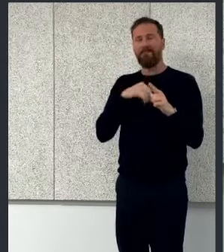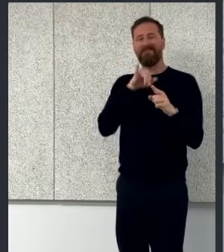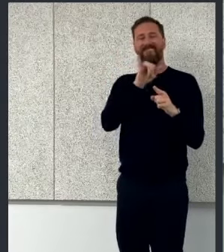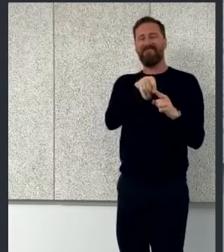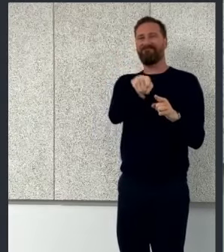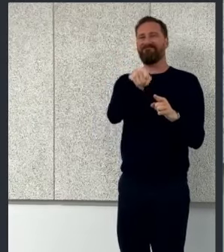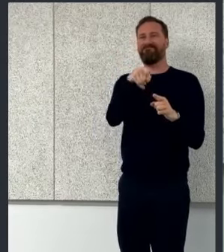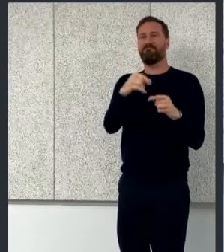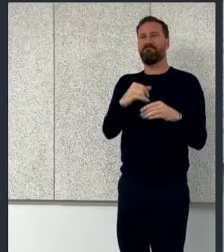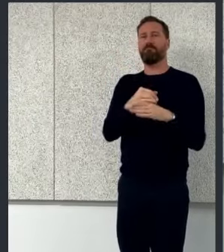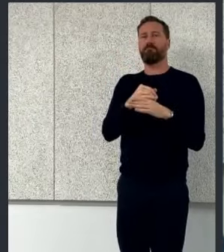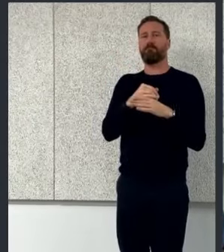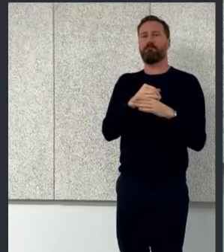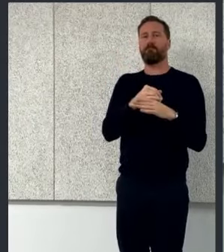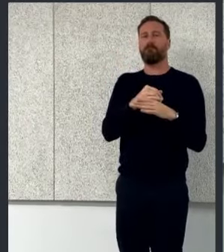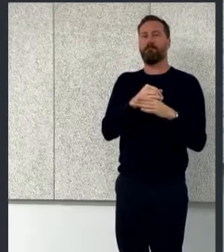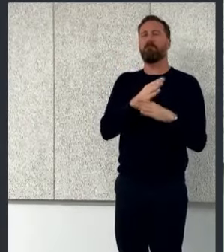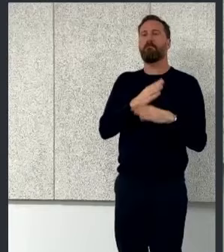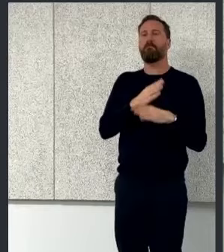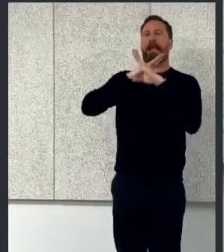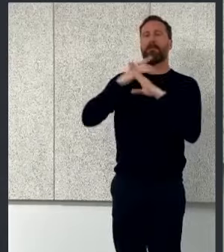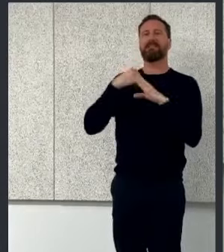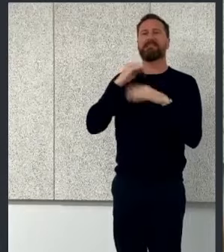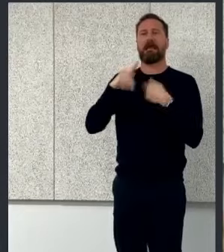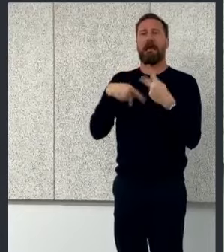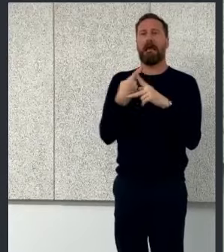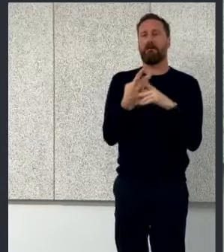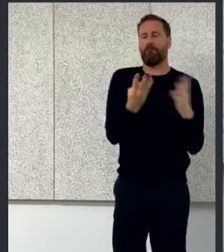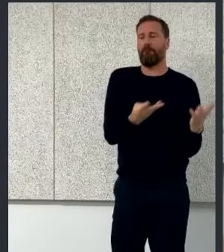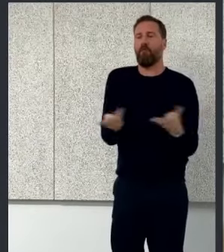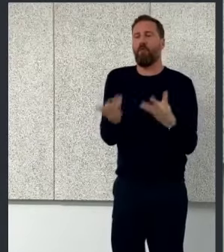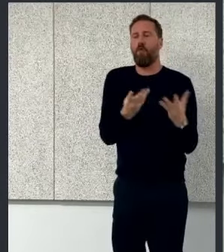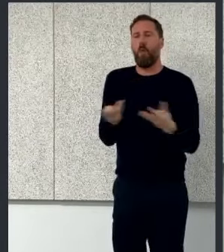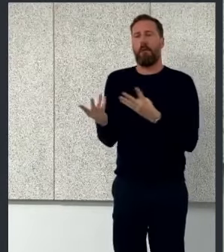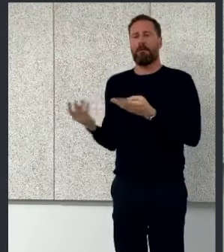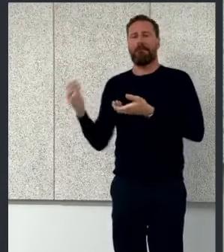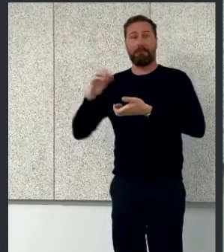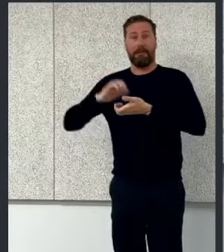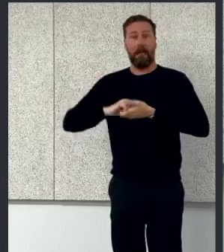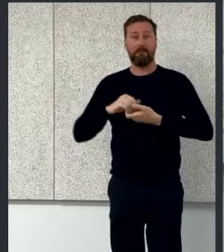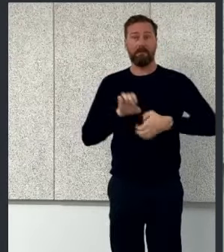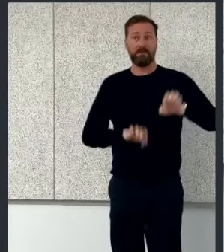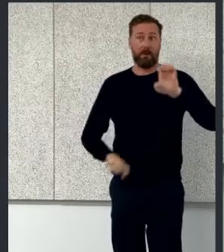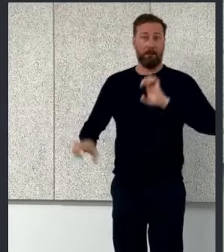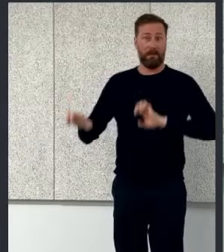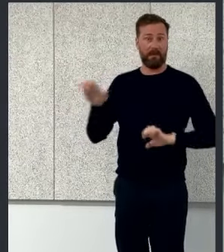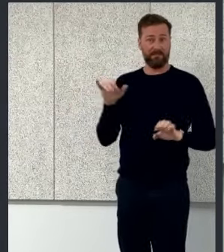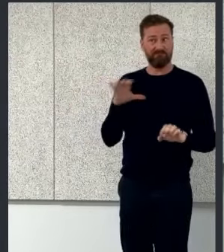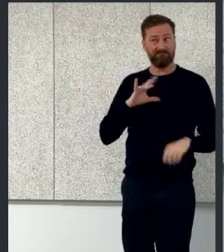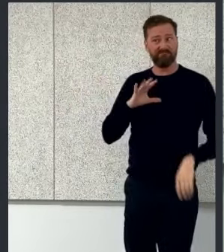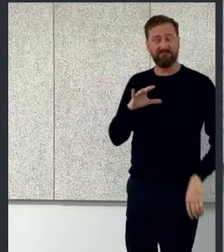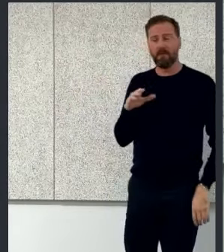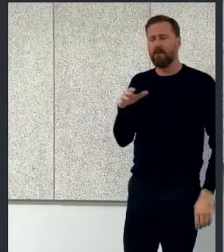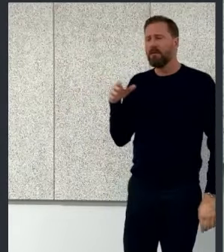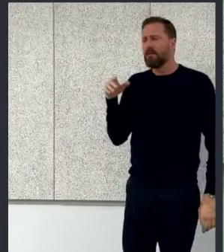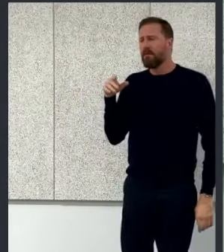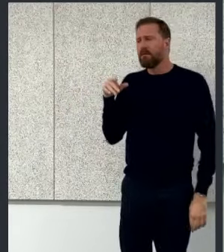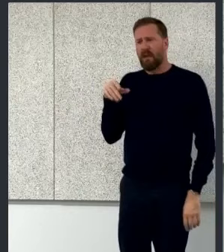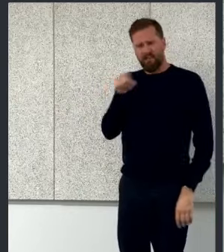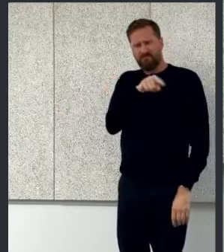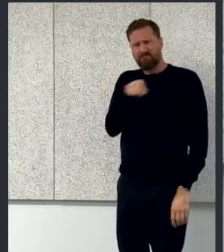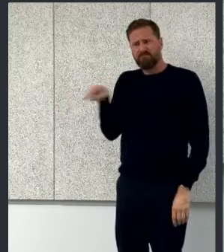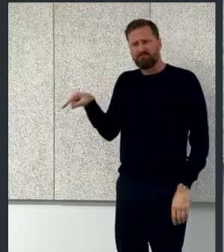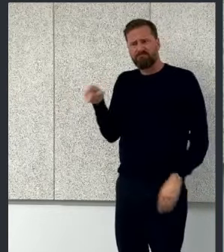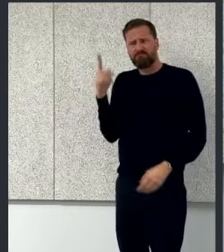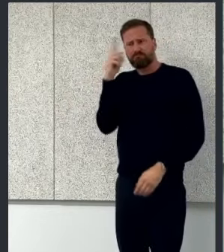of just like free-flowing, collaborative experimentation. And a lot of those things look like, you